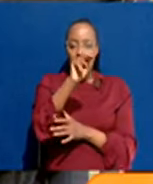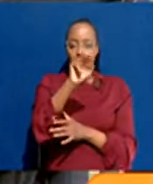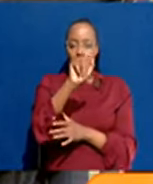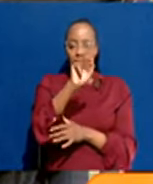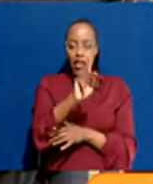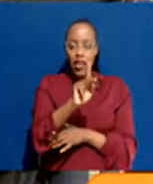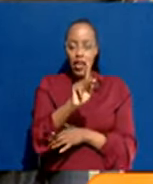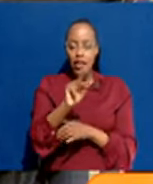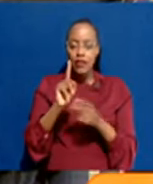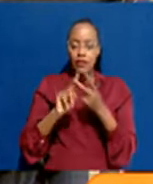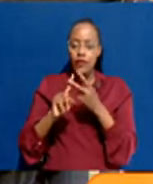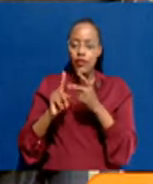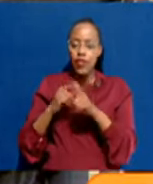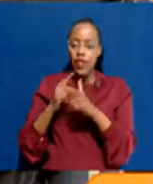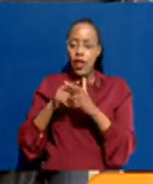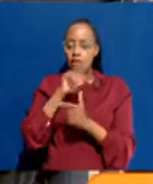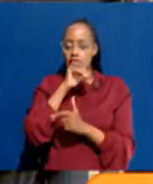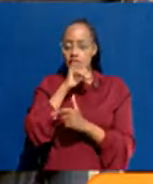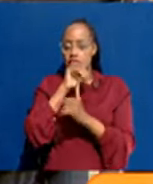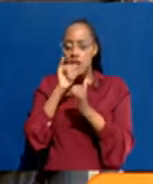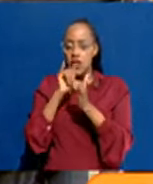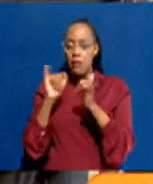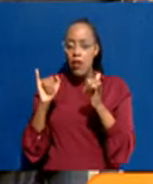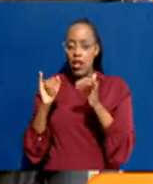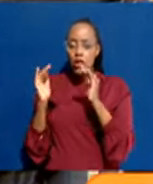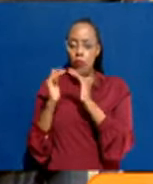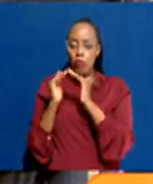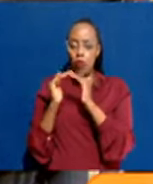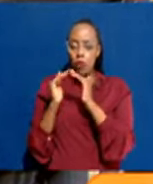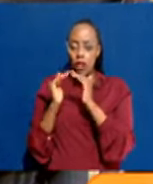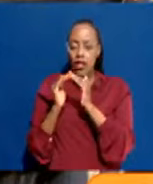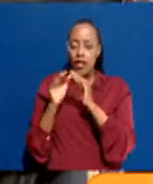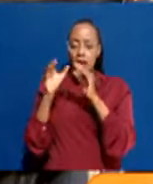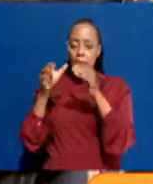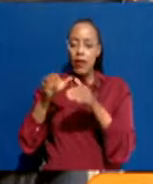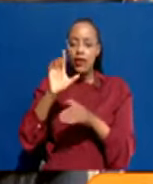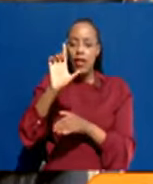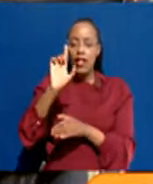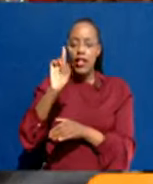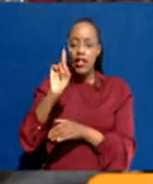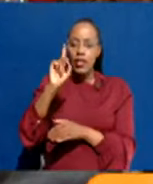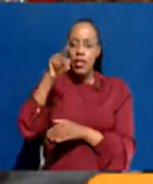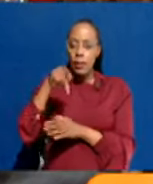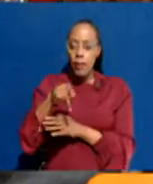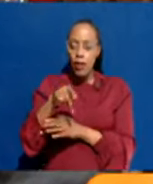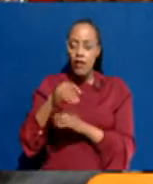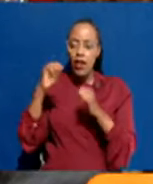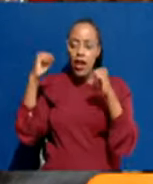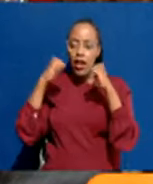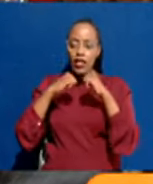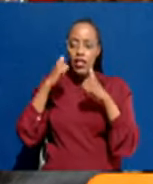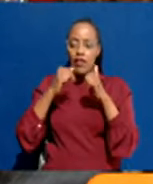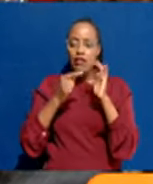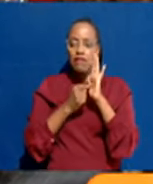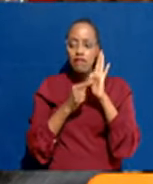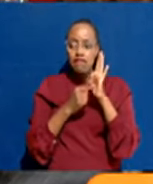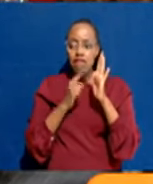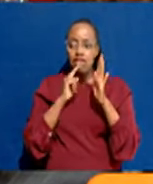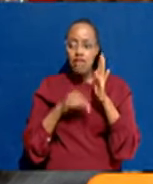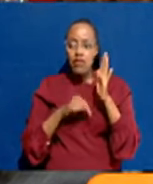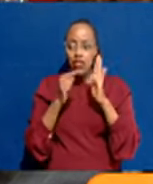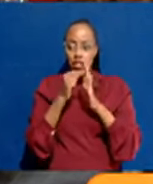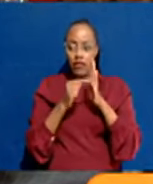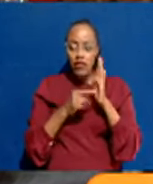yes, and Raila Odinga's Liberal Democratic Party, LDP. Yes. An MOU that, this is what was said so that